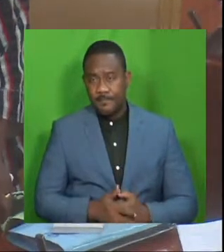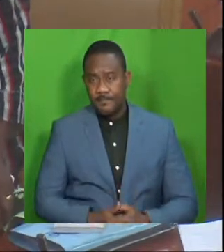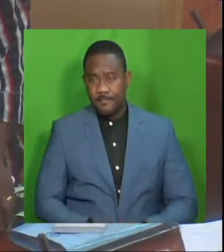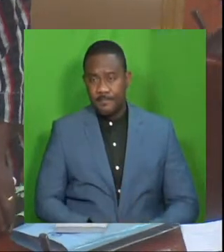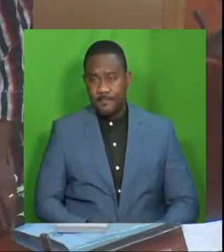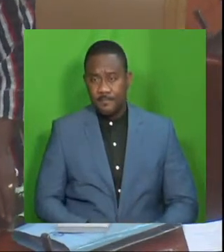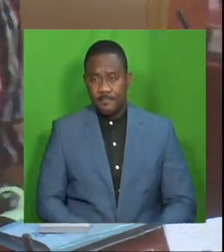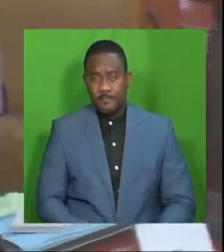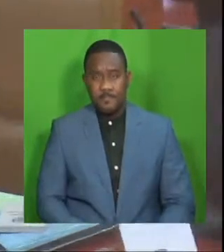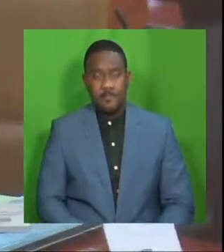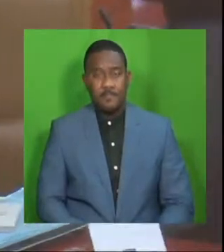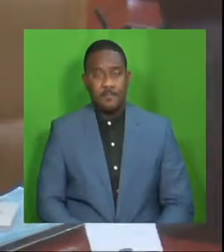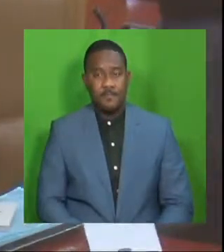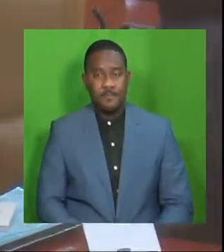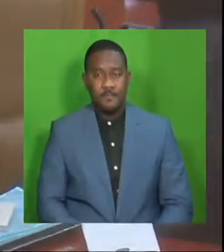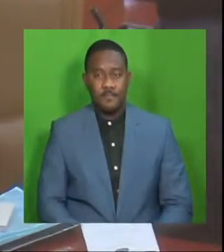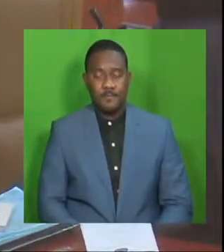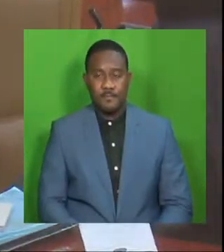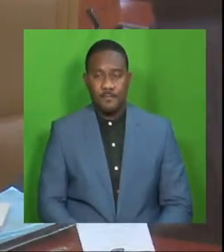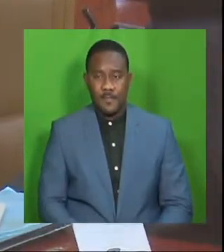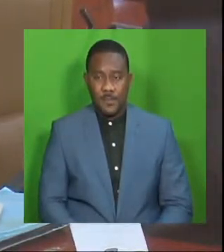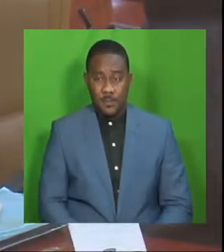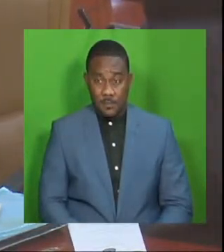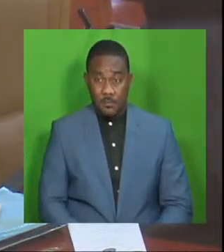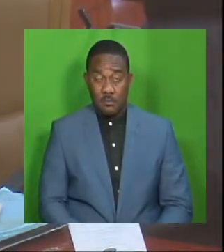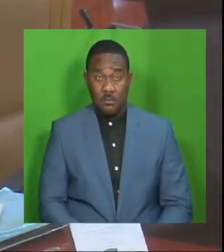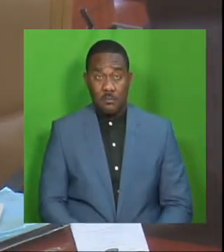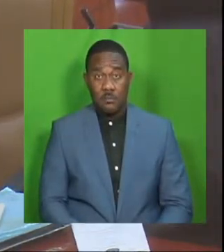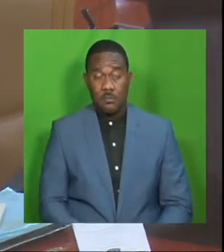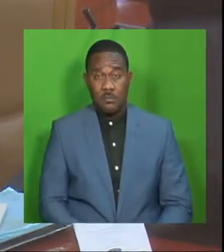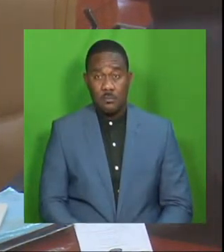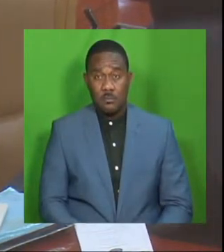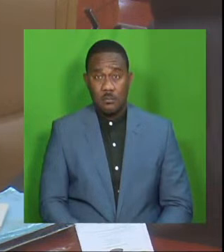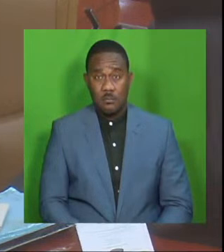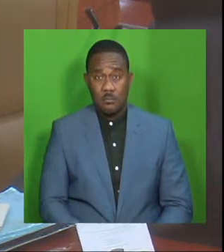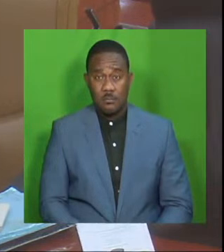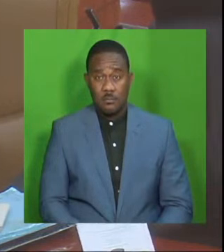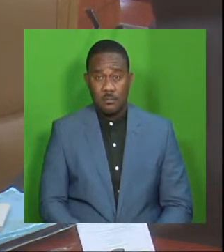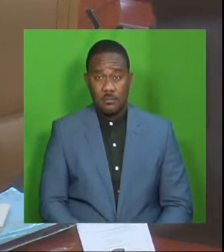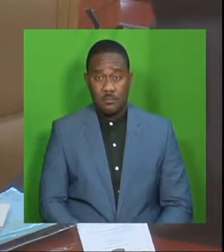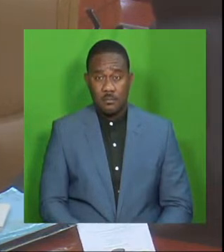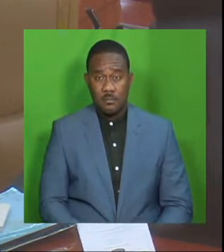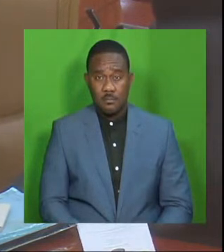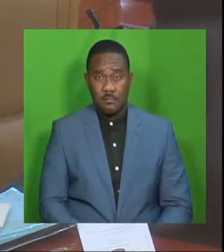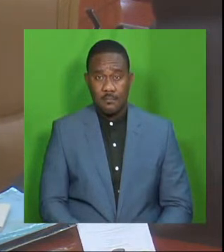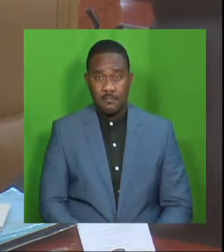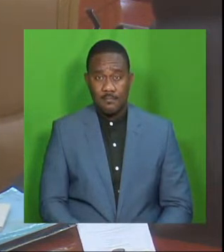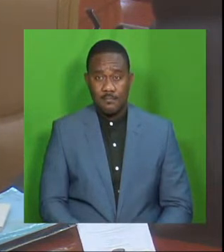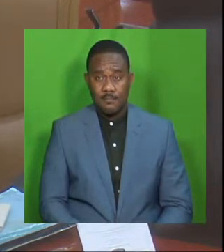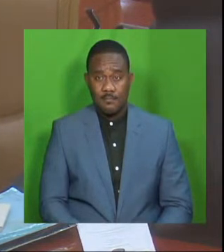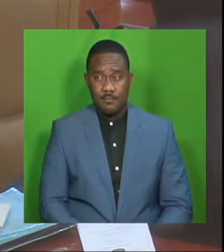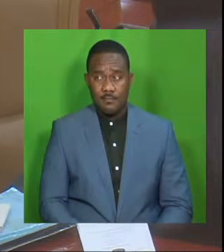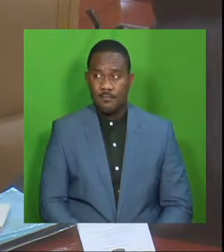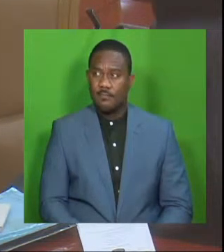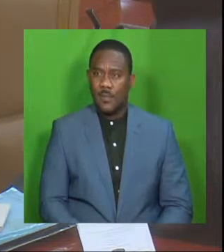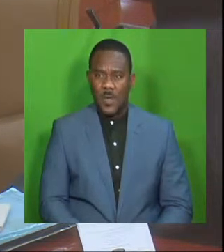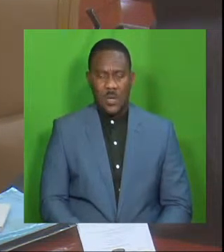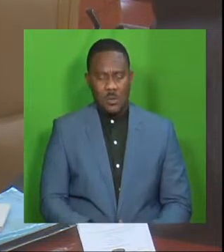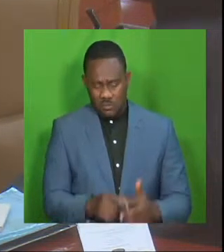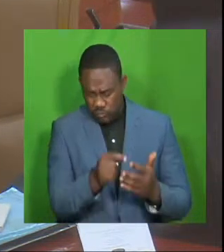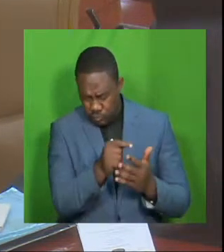with the implementation of these